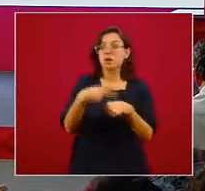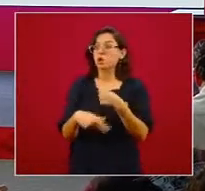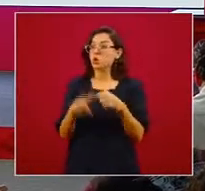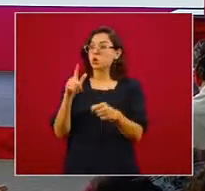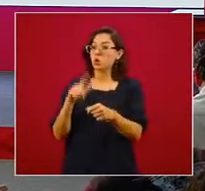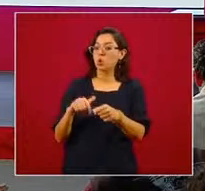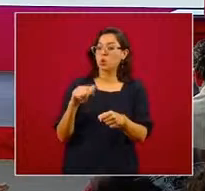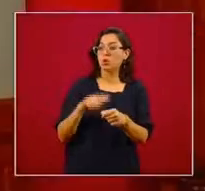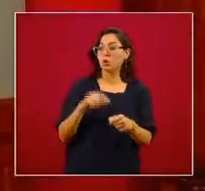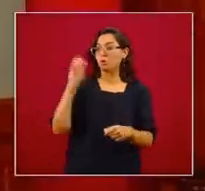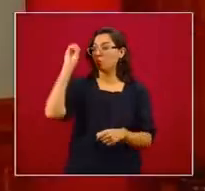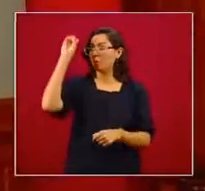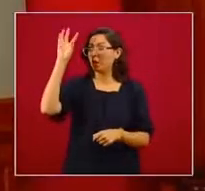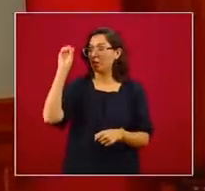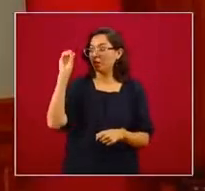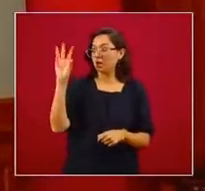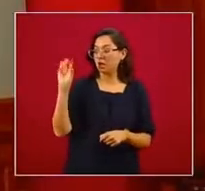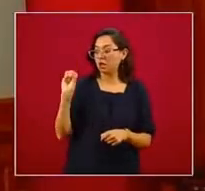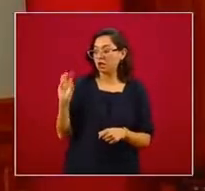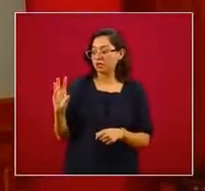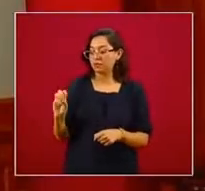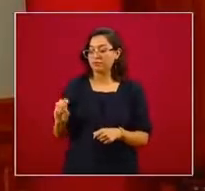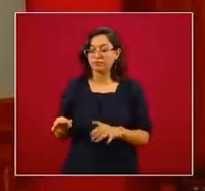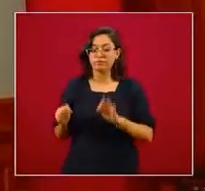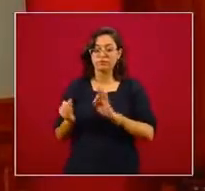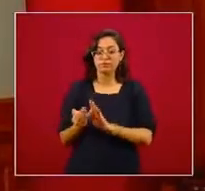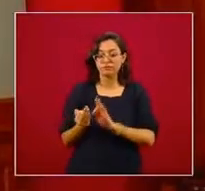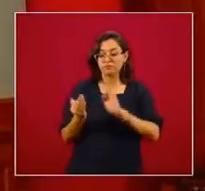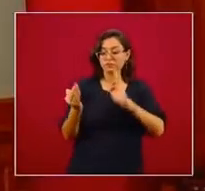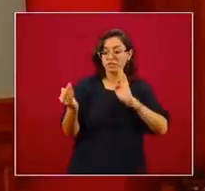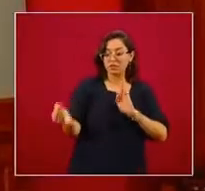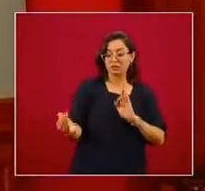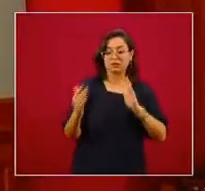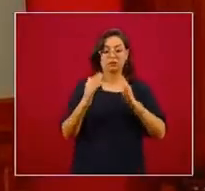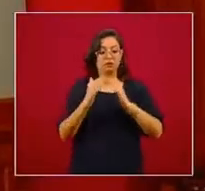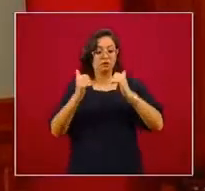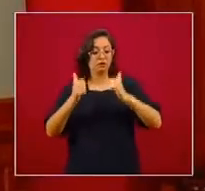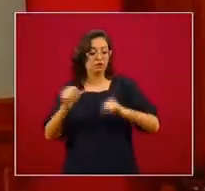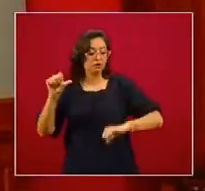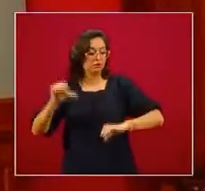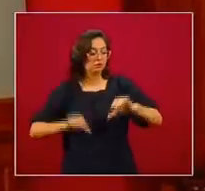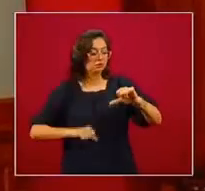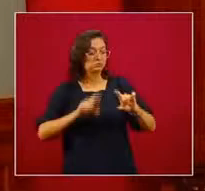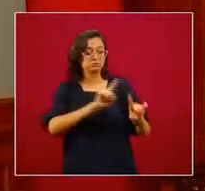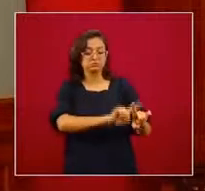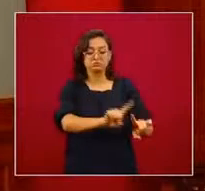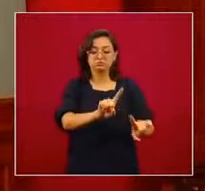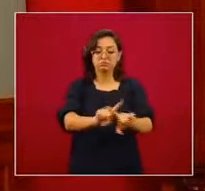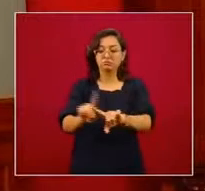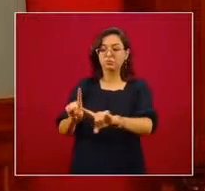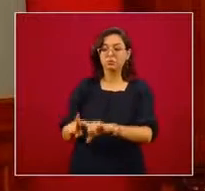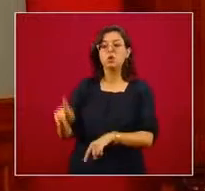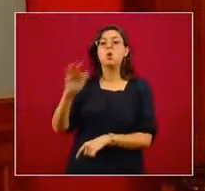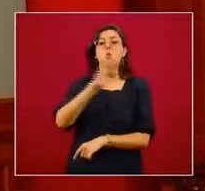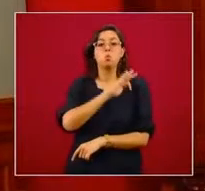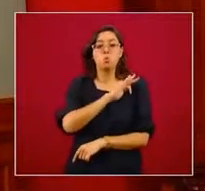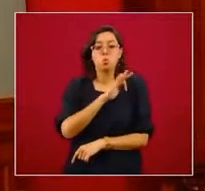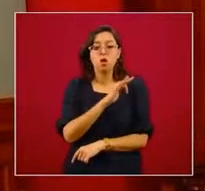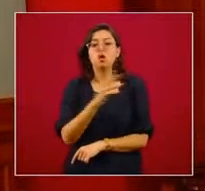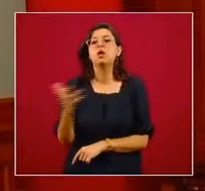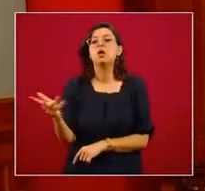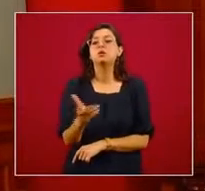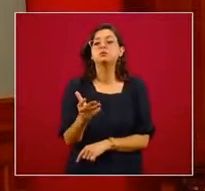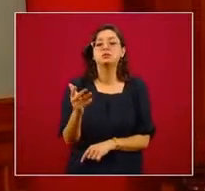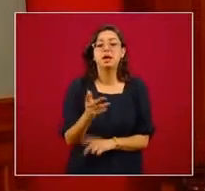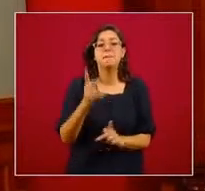COVID-19 risk stoplight, we will focus on healthy distancing activities and